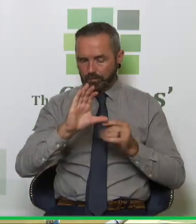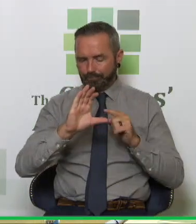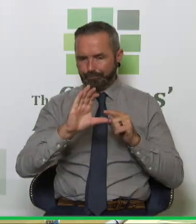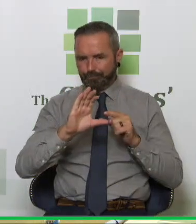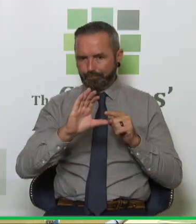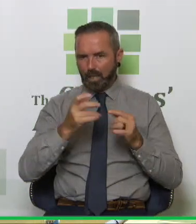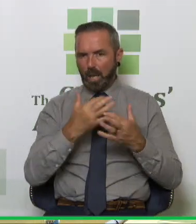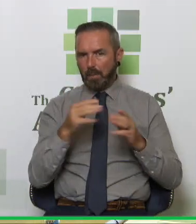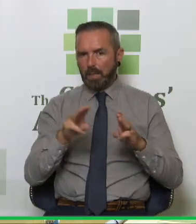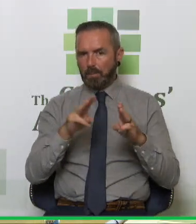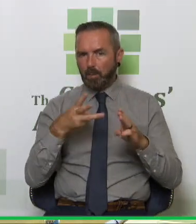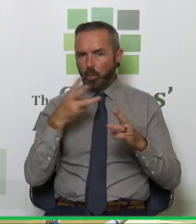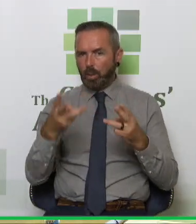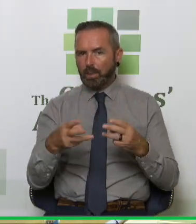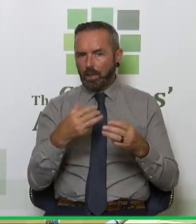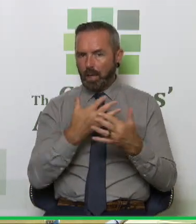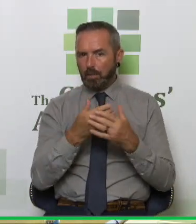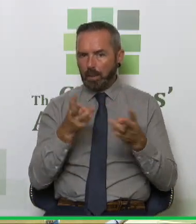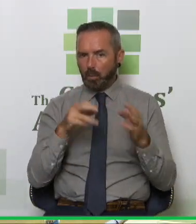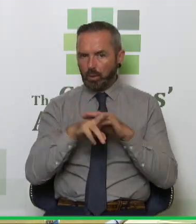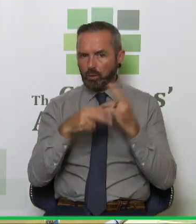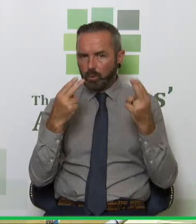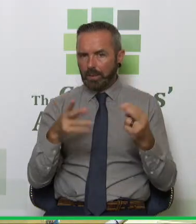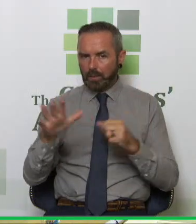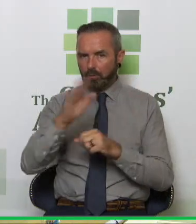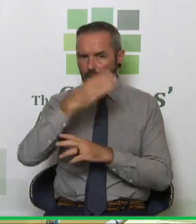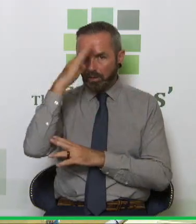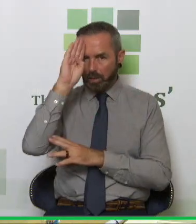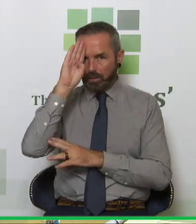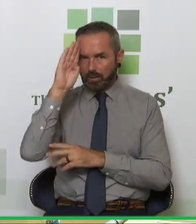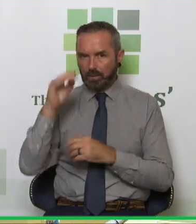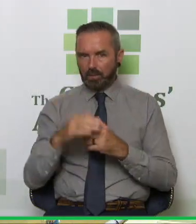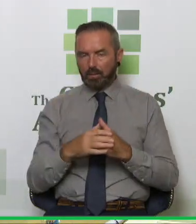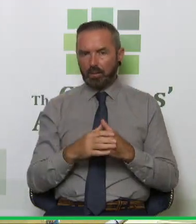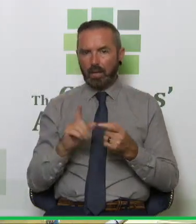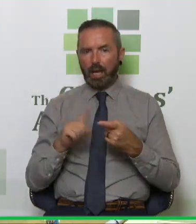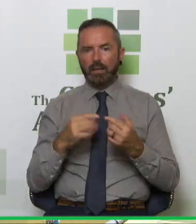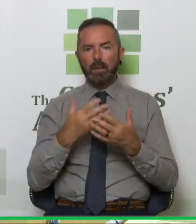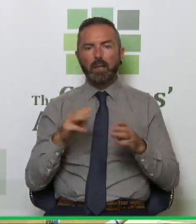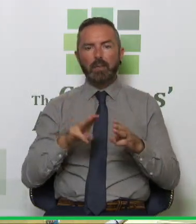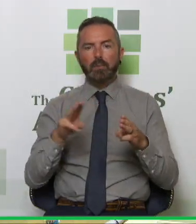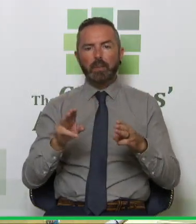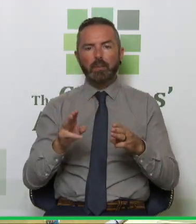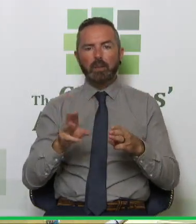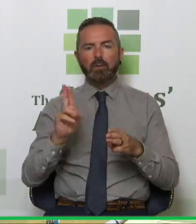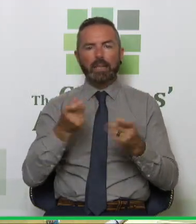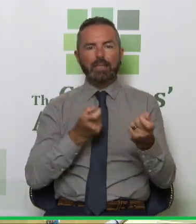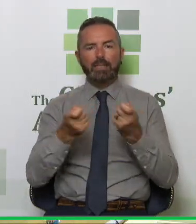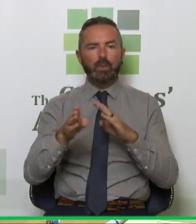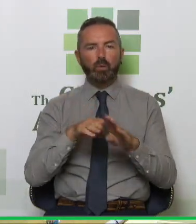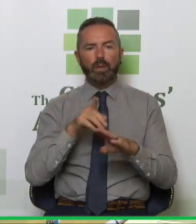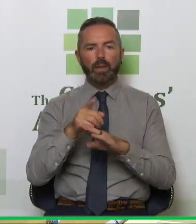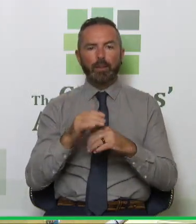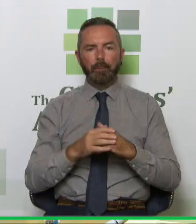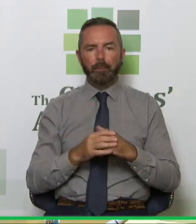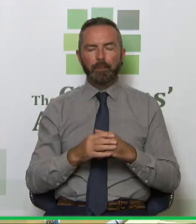How many do you envisage you're going to need across the country? And how many people will they be able to deal with? And